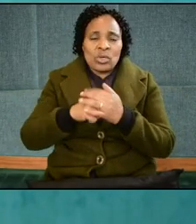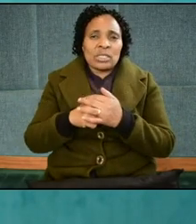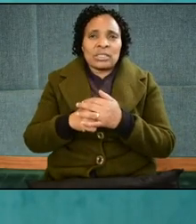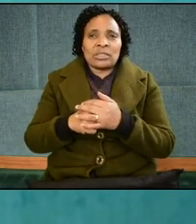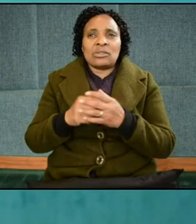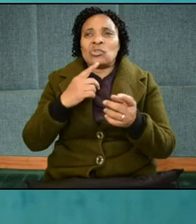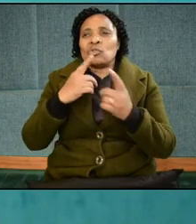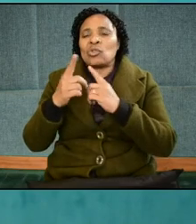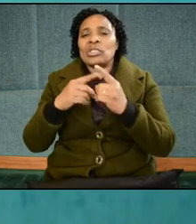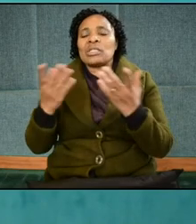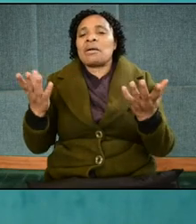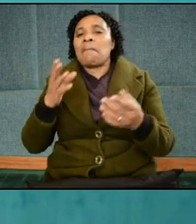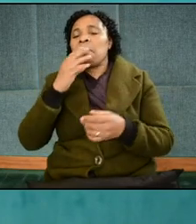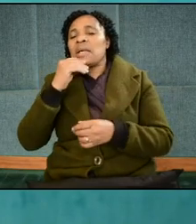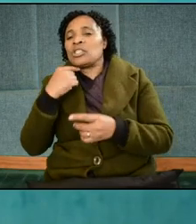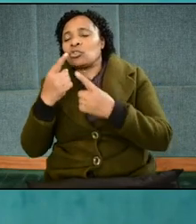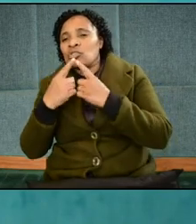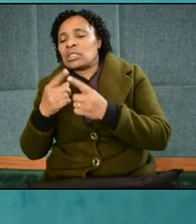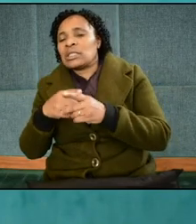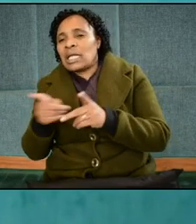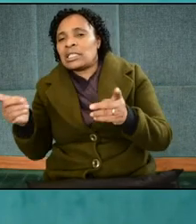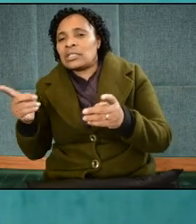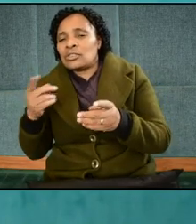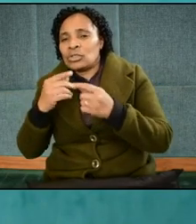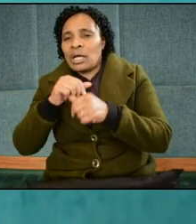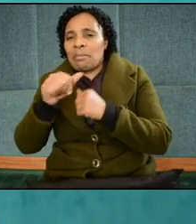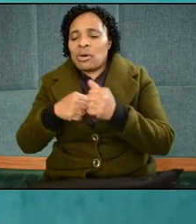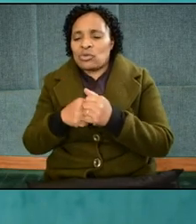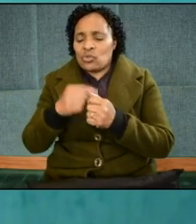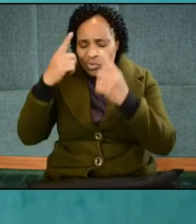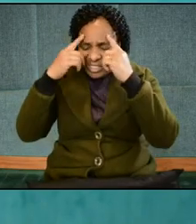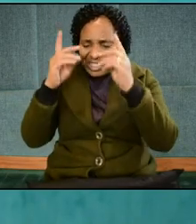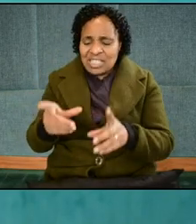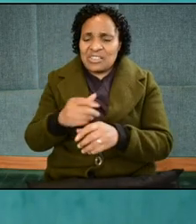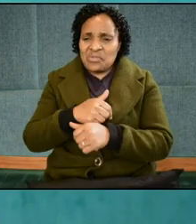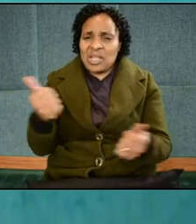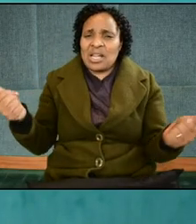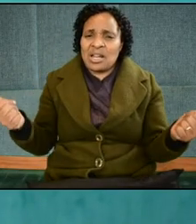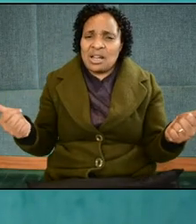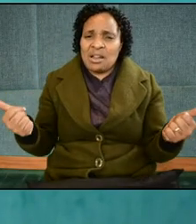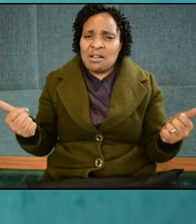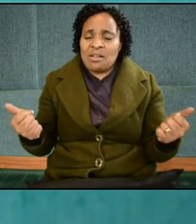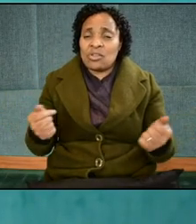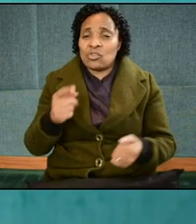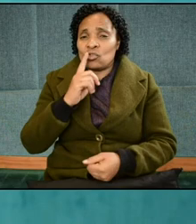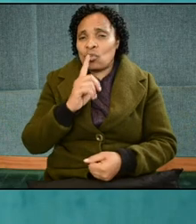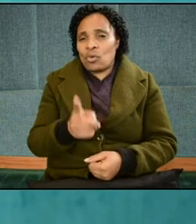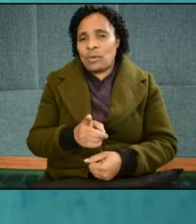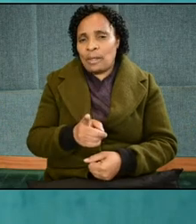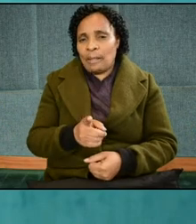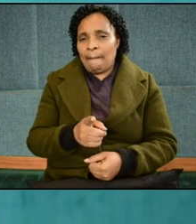popped into my mind and I decided to talk about it. You decided. That's the thing. So,